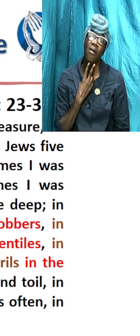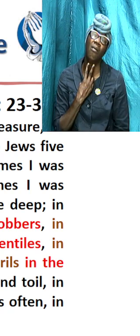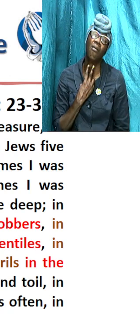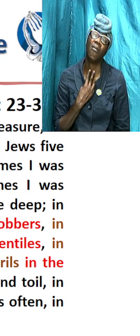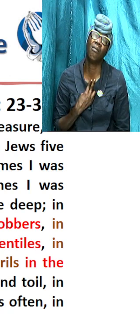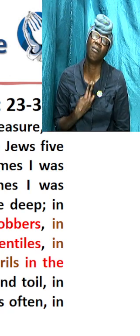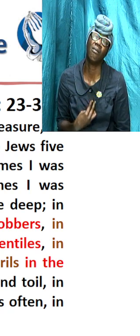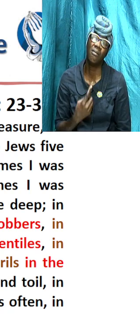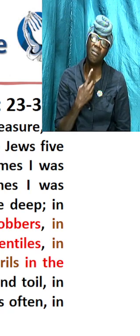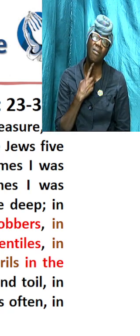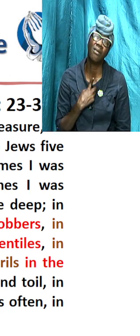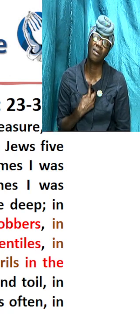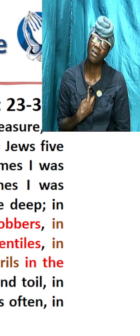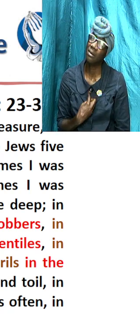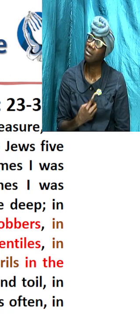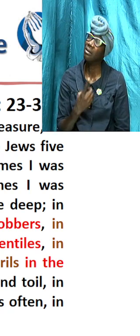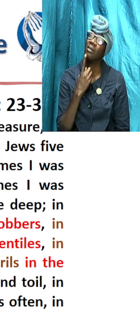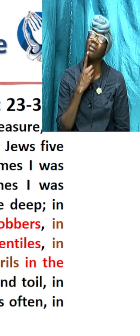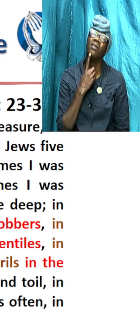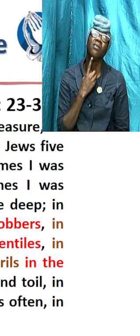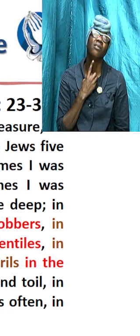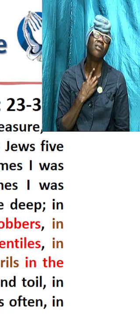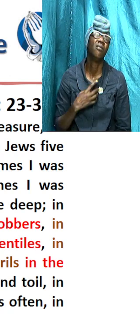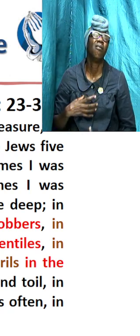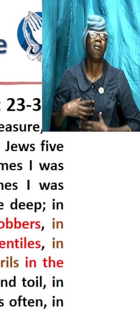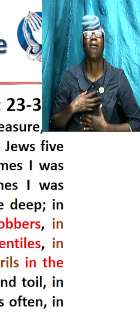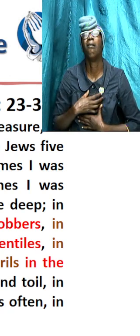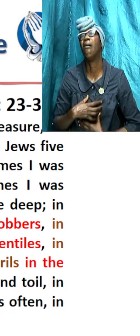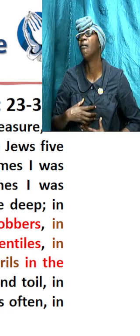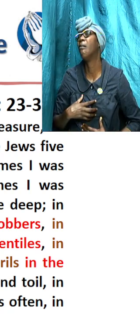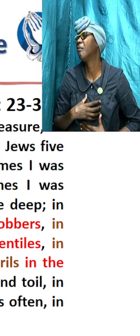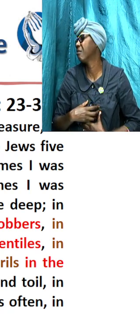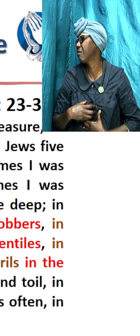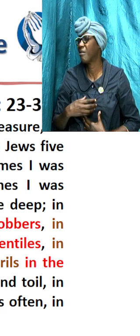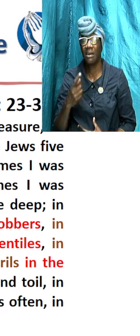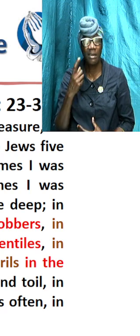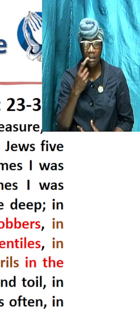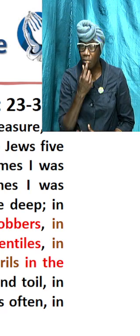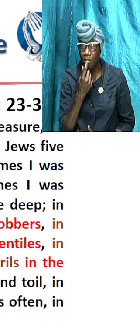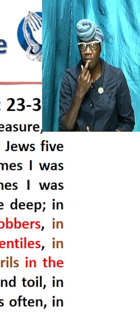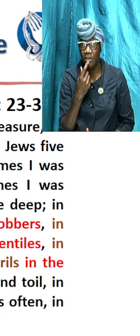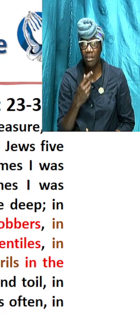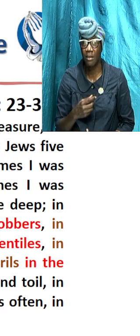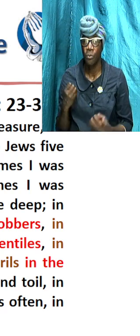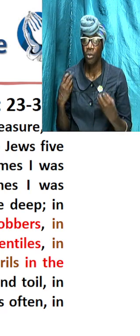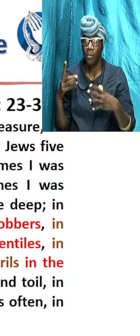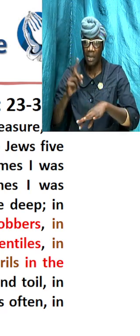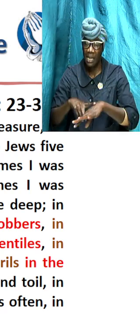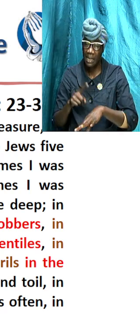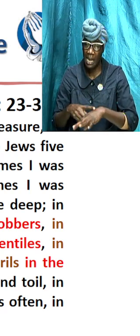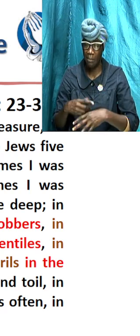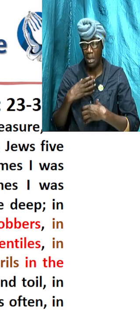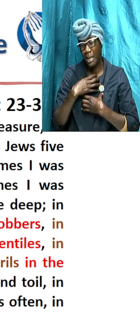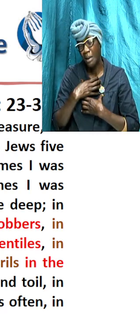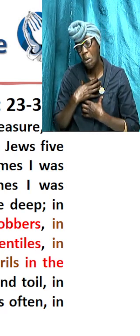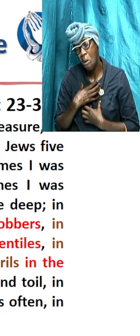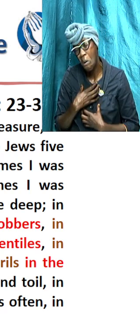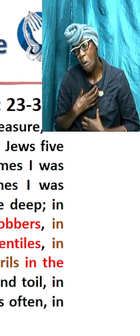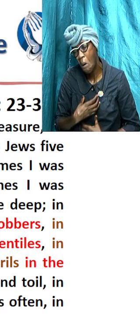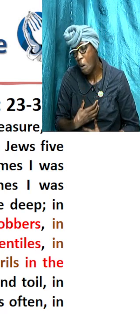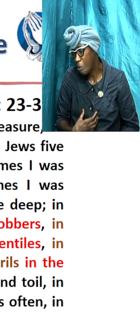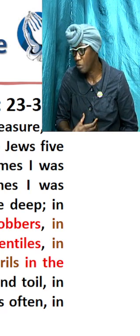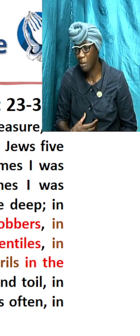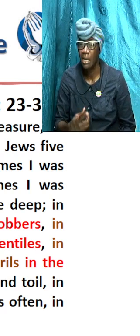thirst. Amen. The man went, this is the man preaching the gospel. Amen. And many times he was hungry. And in many times he